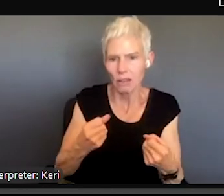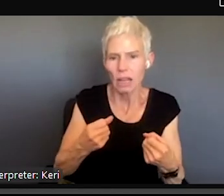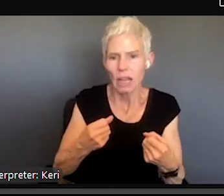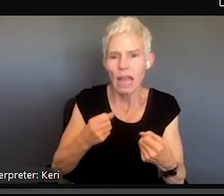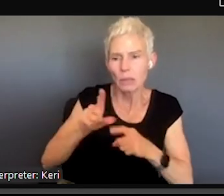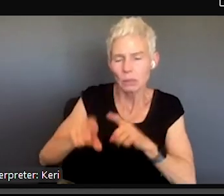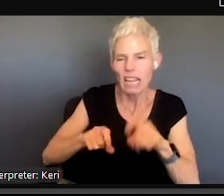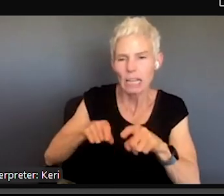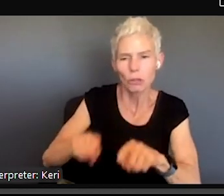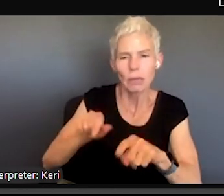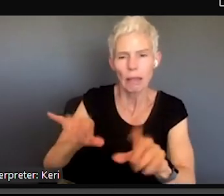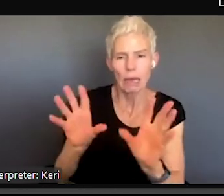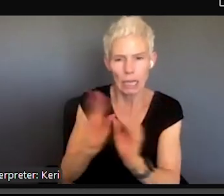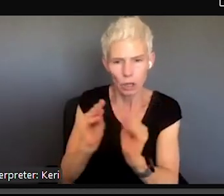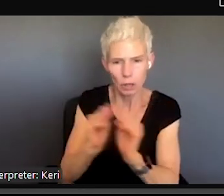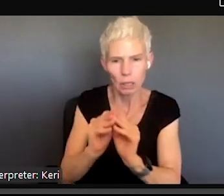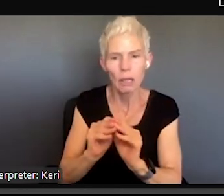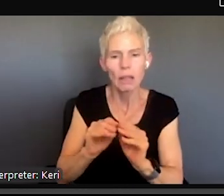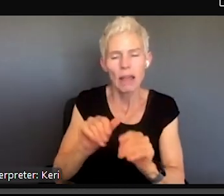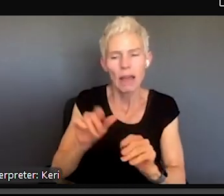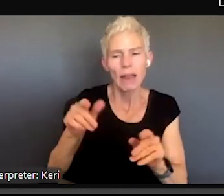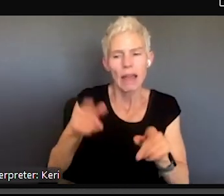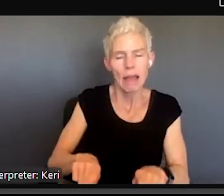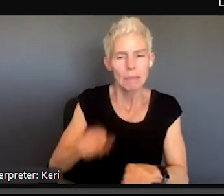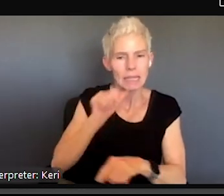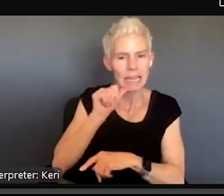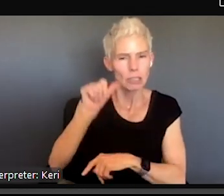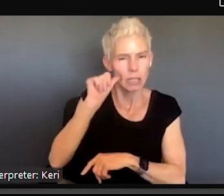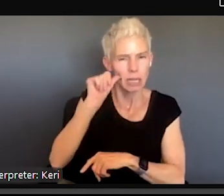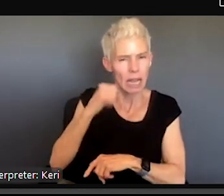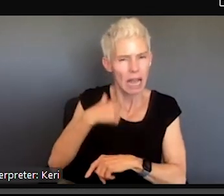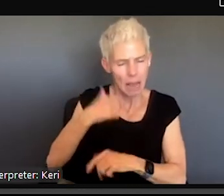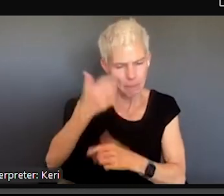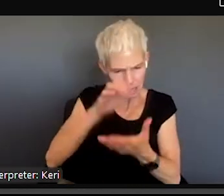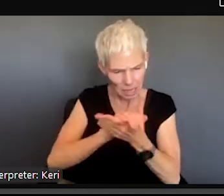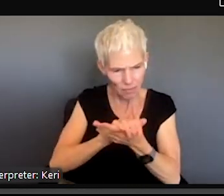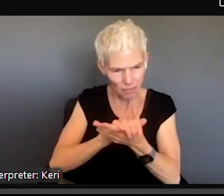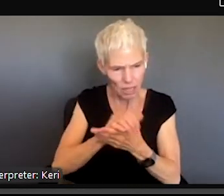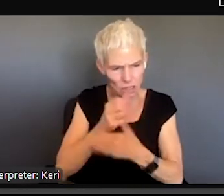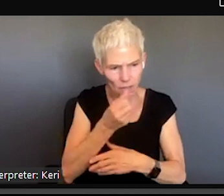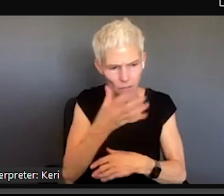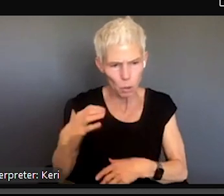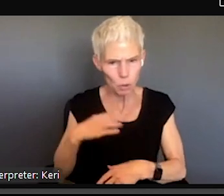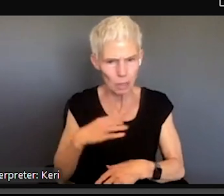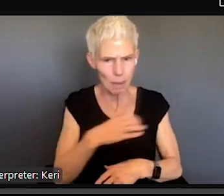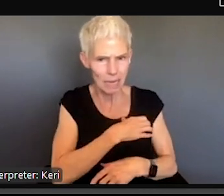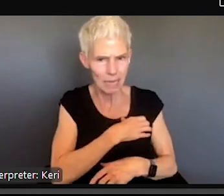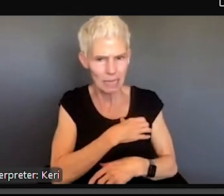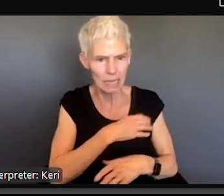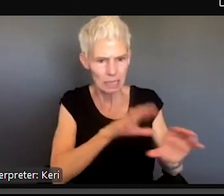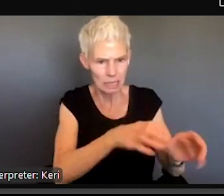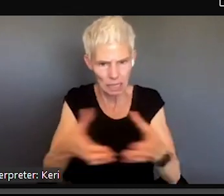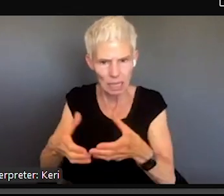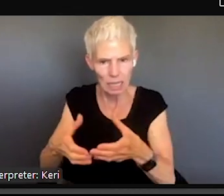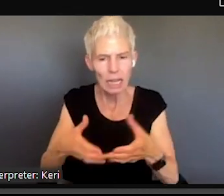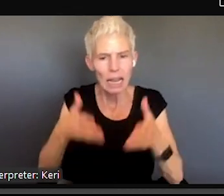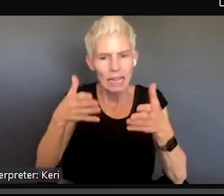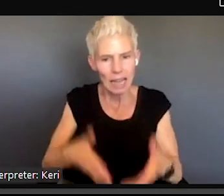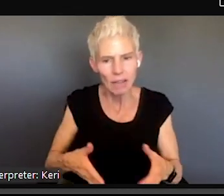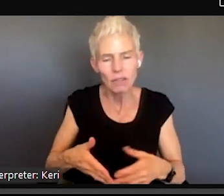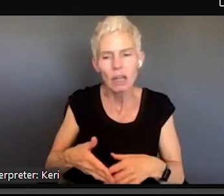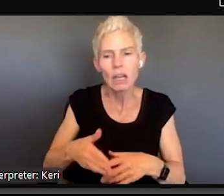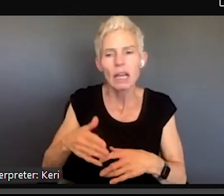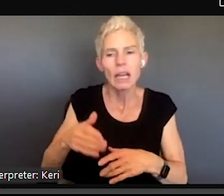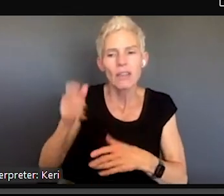of that hearing. So that happened yesterday. I believe there are a couple committees left that Secretary Kennedy has not